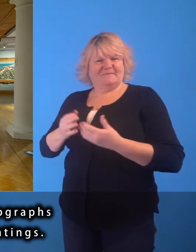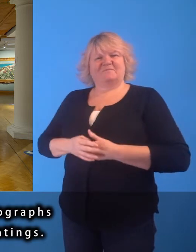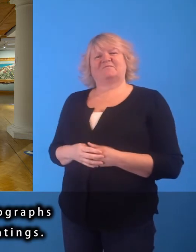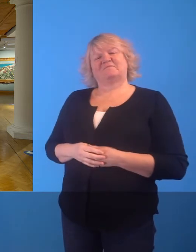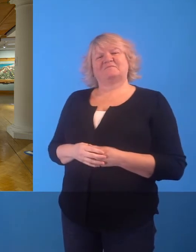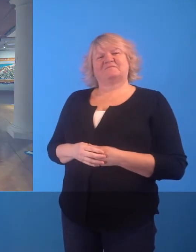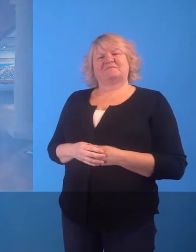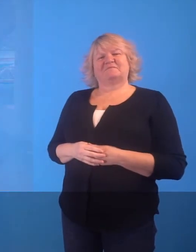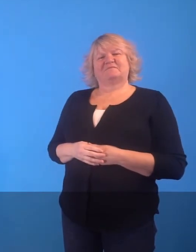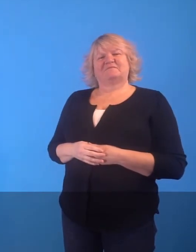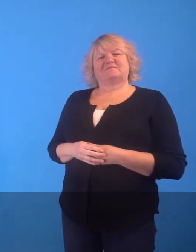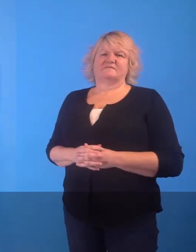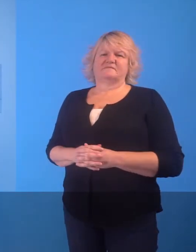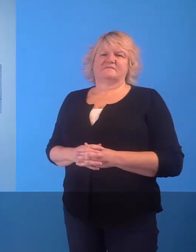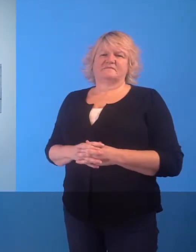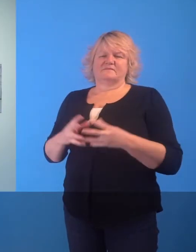paintings.